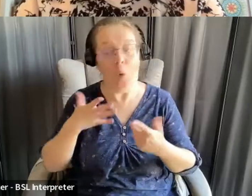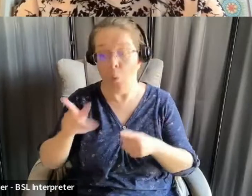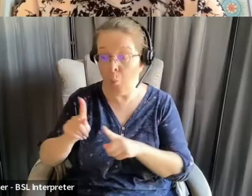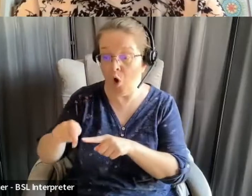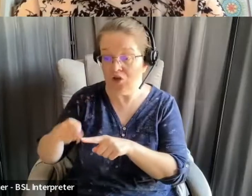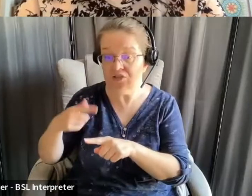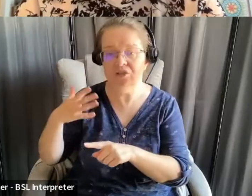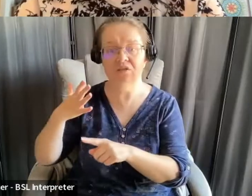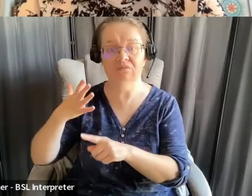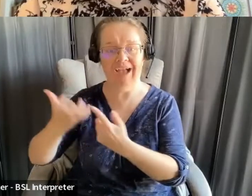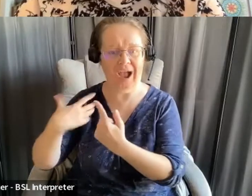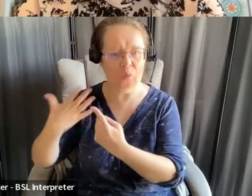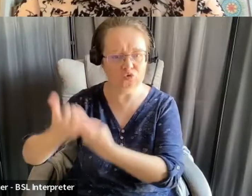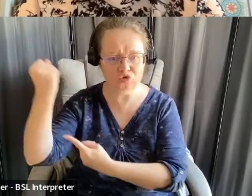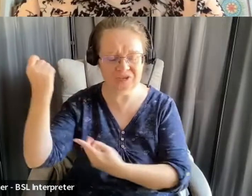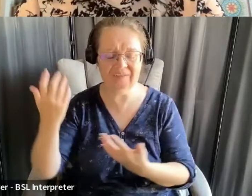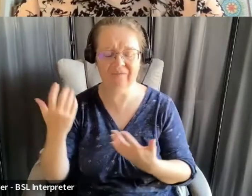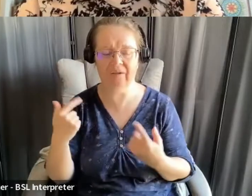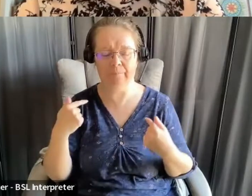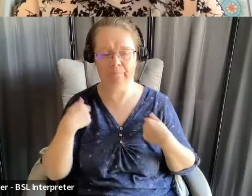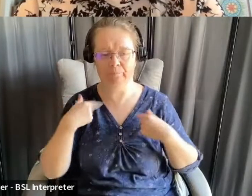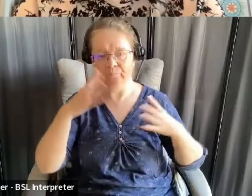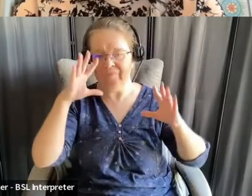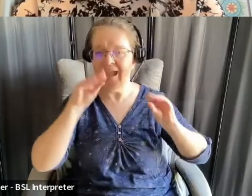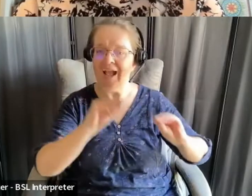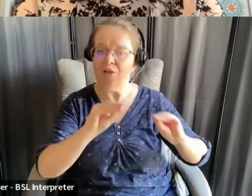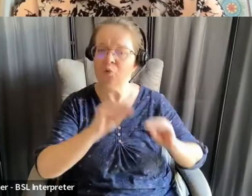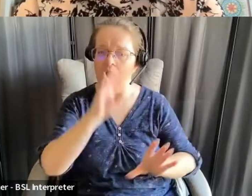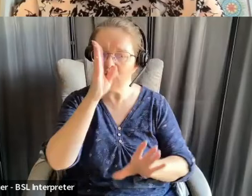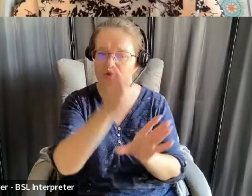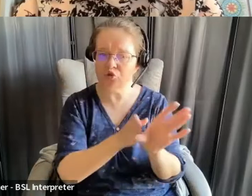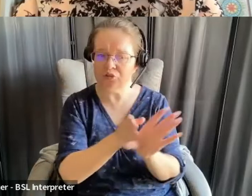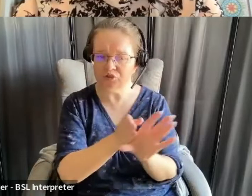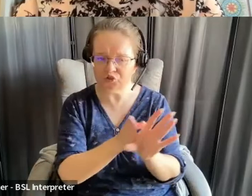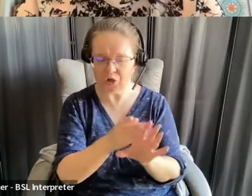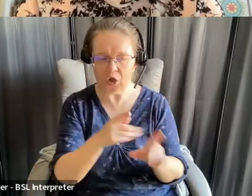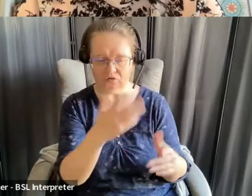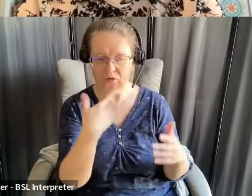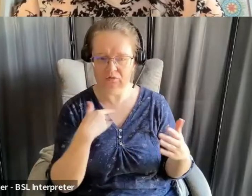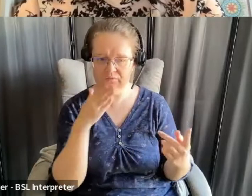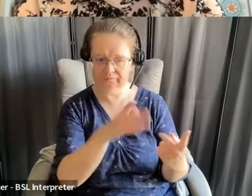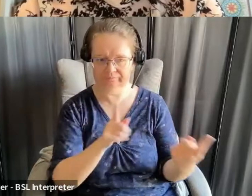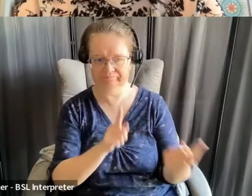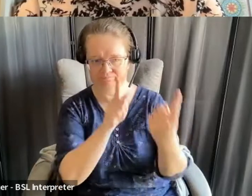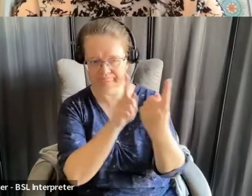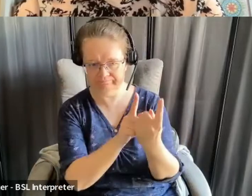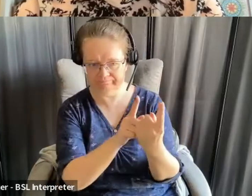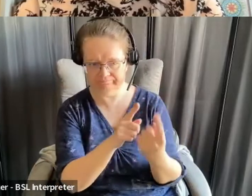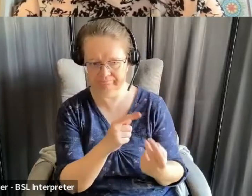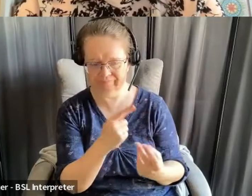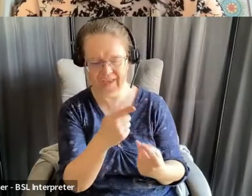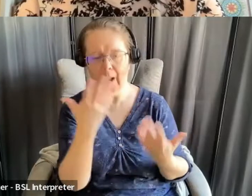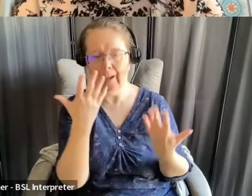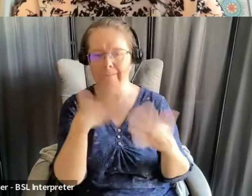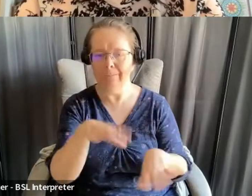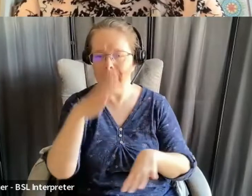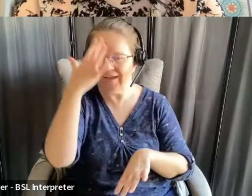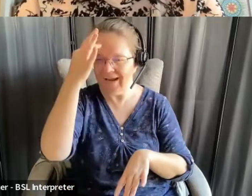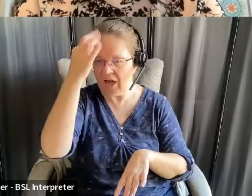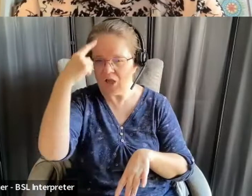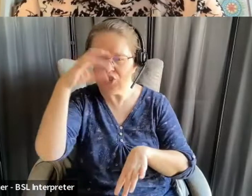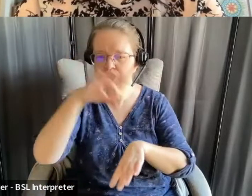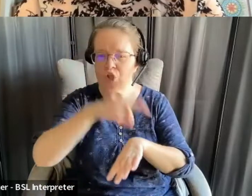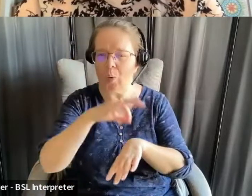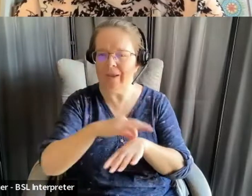educational psychologist who has a career dimension. And after having carried out a battery of psychometric tests, to